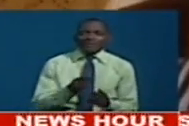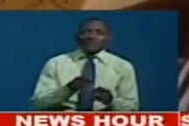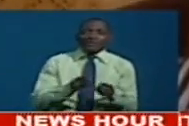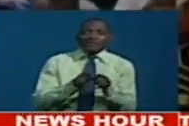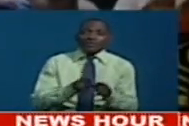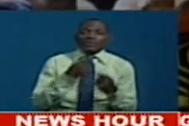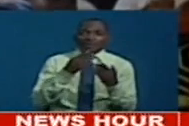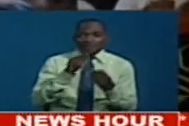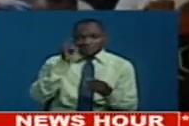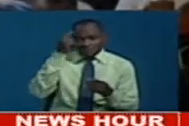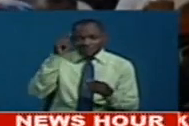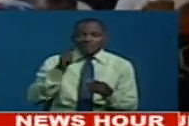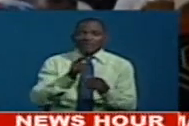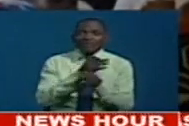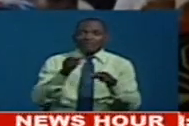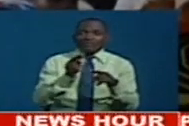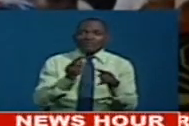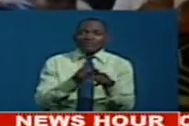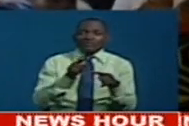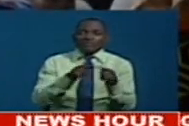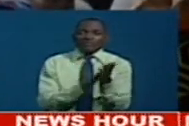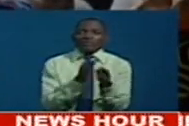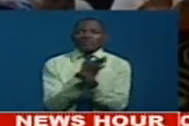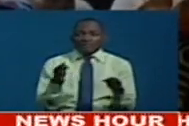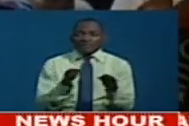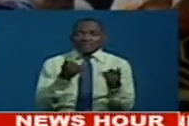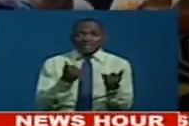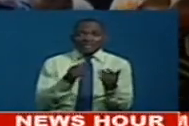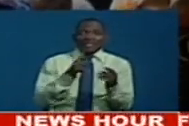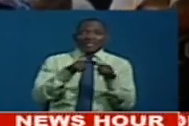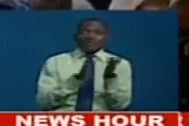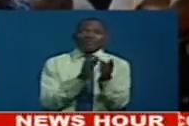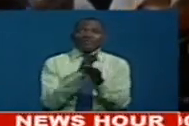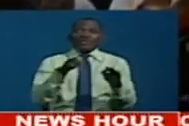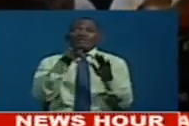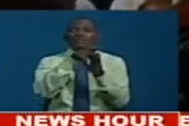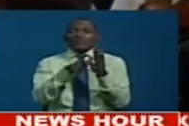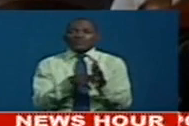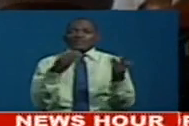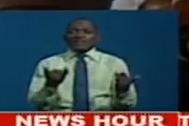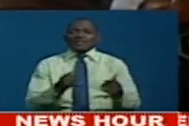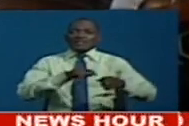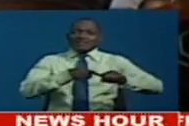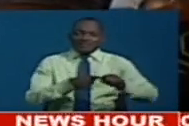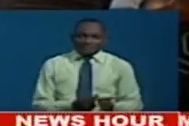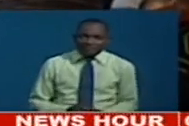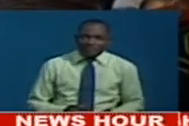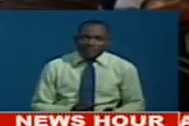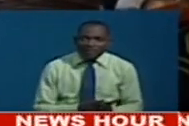school program. Your free senior secondary school policy has kick-started.